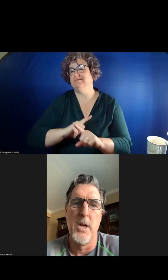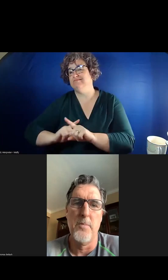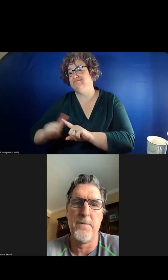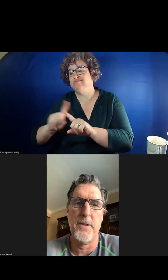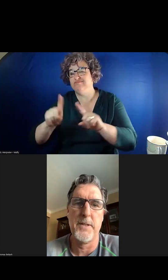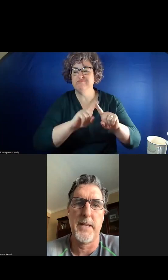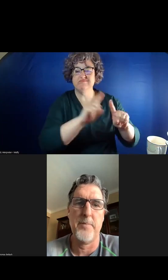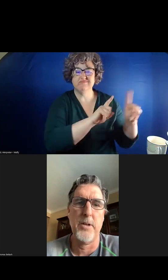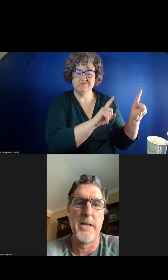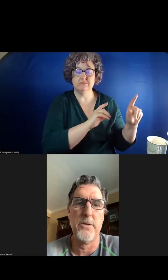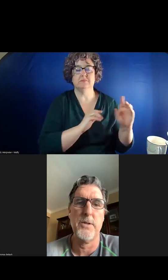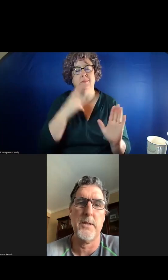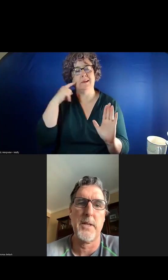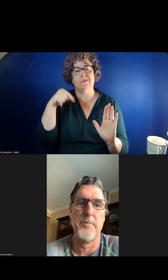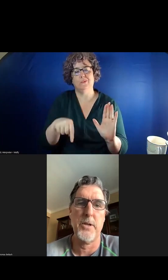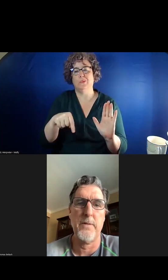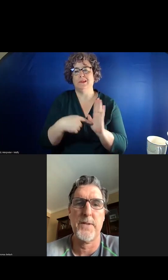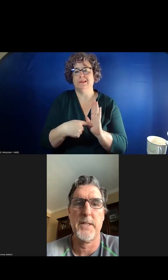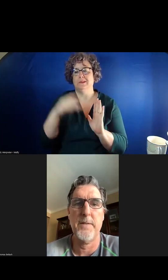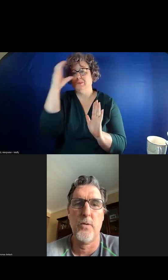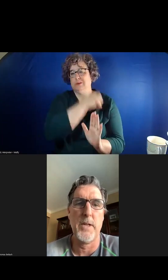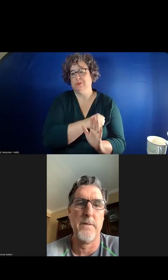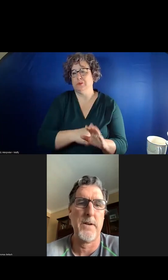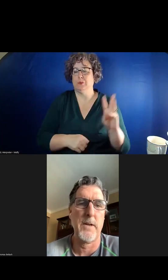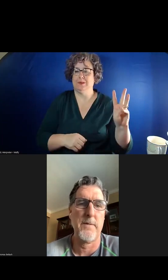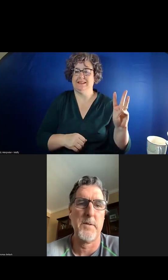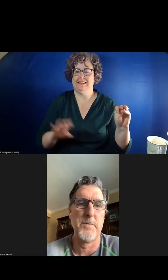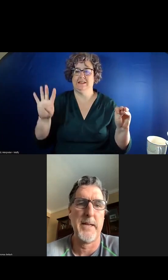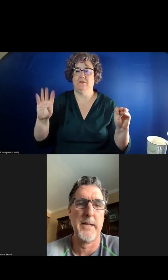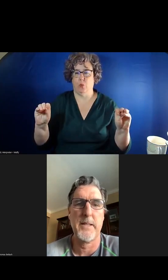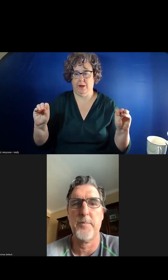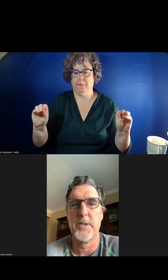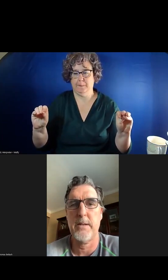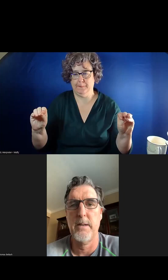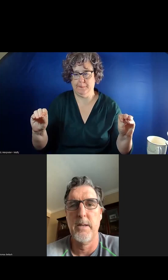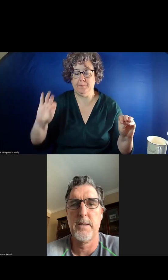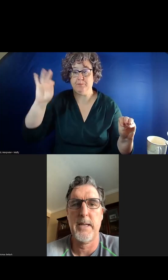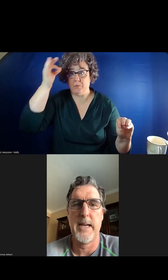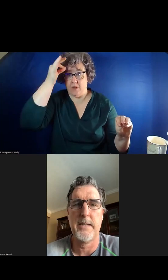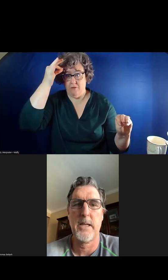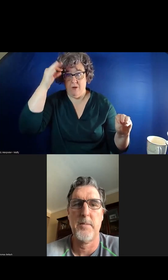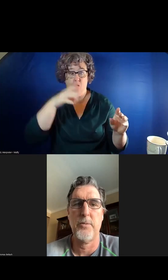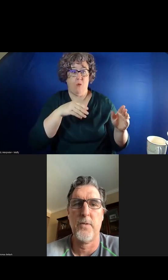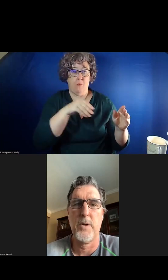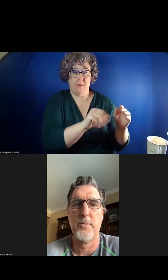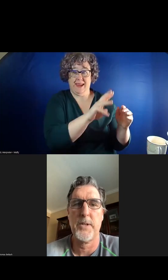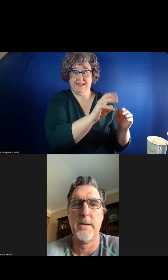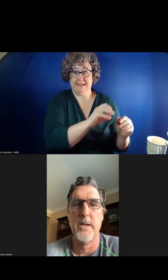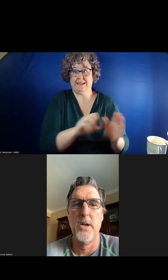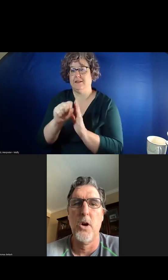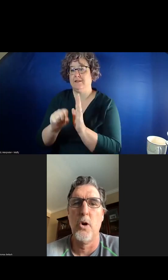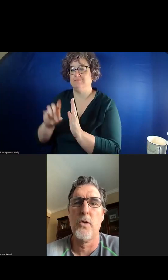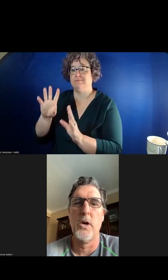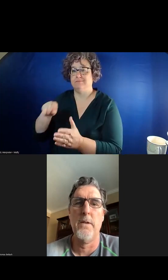population, but for this example, I used an assumption of 60-40. 60%, the state has to come up with